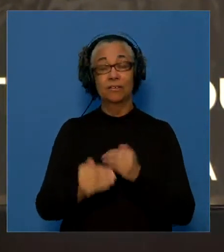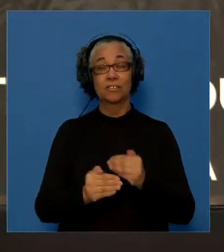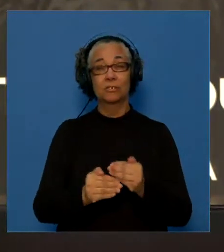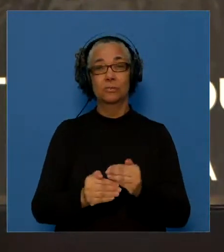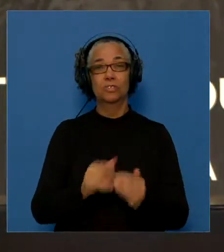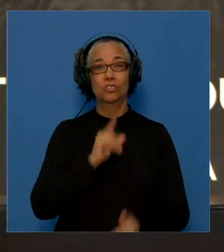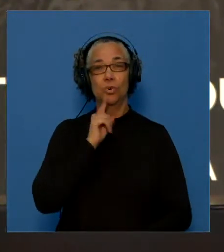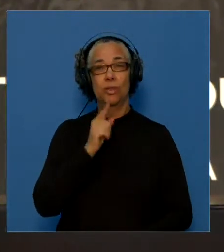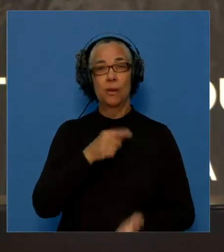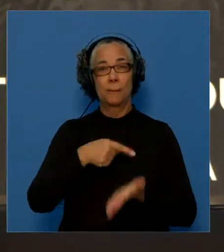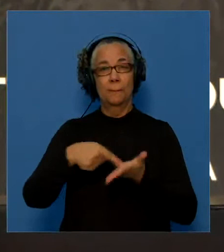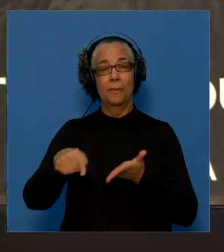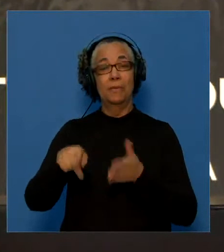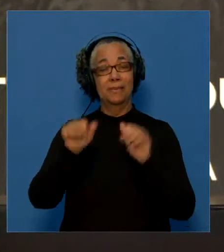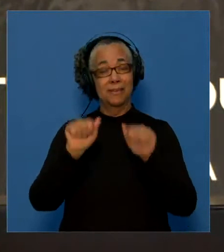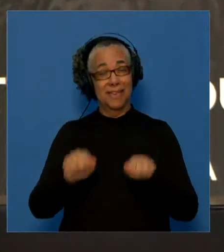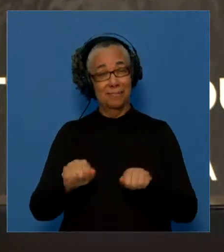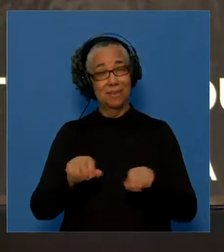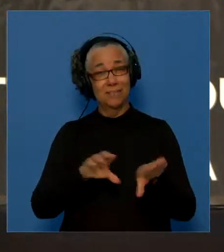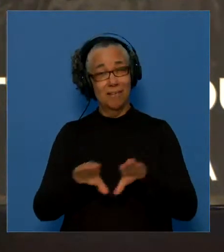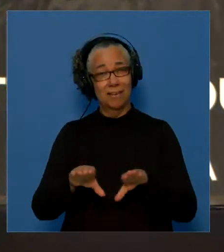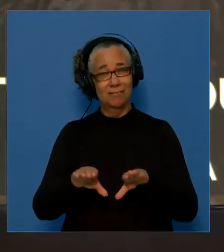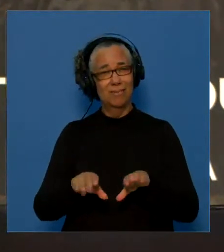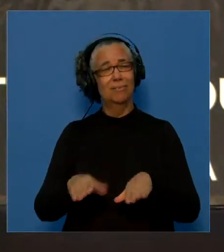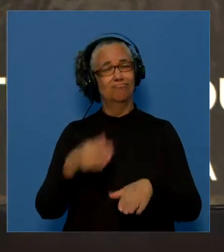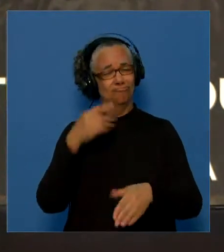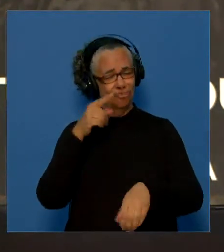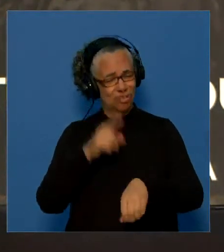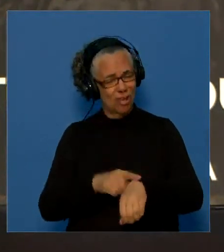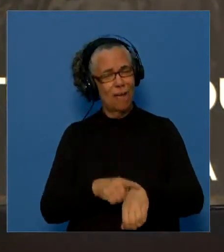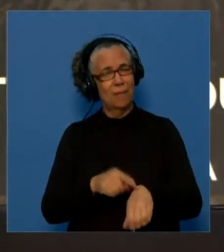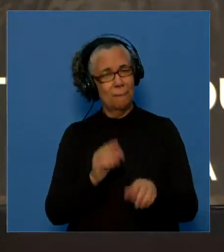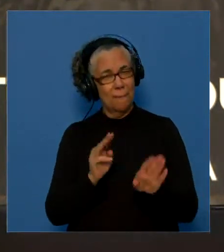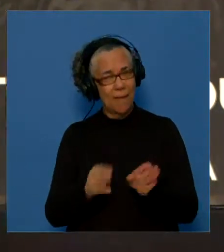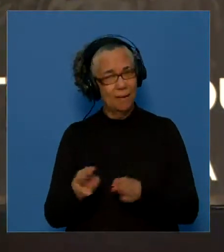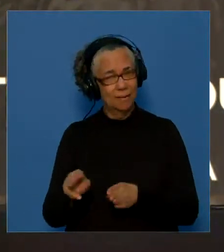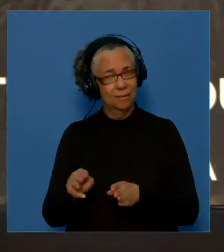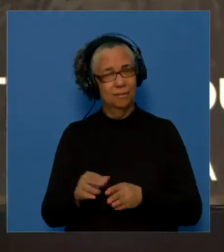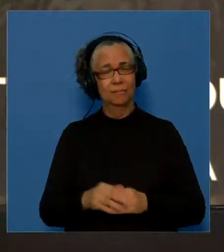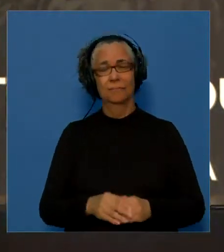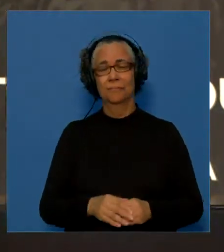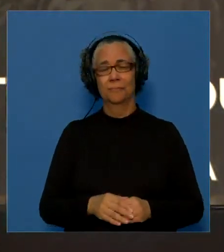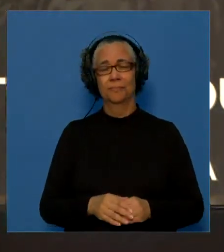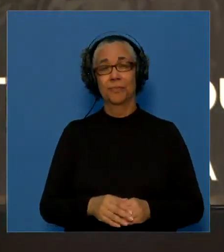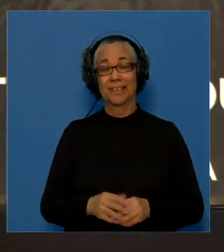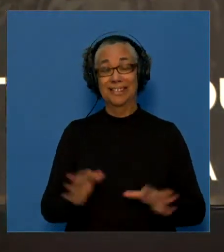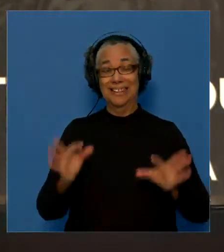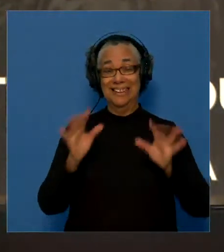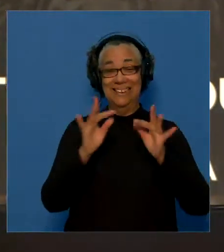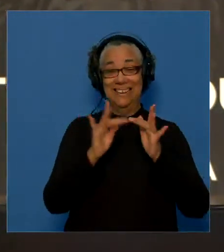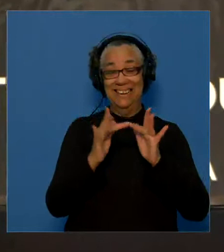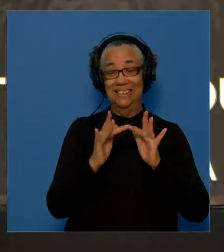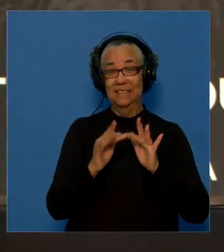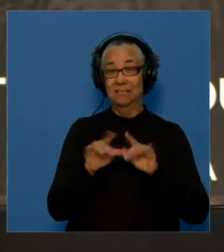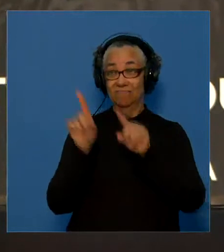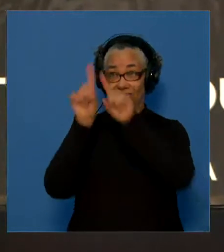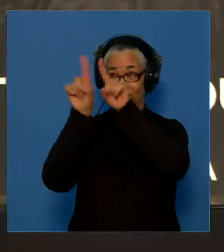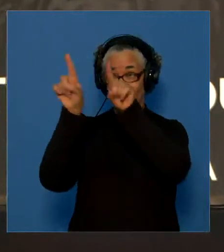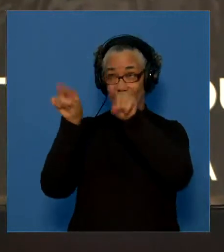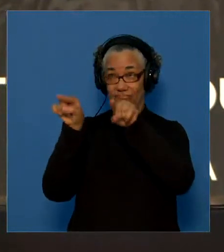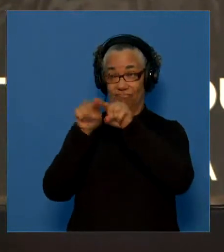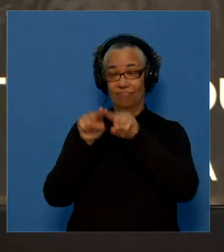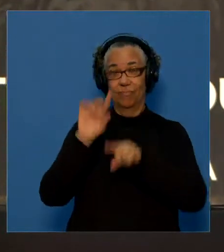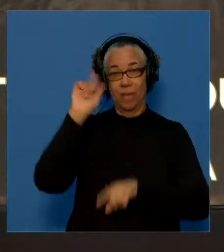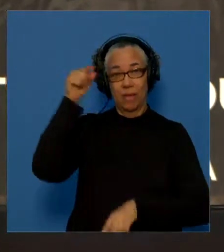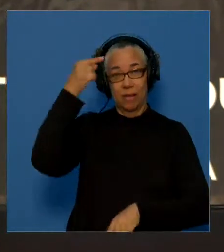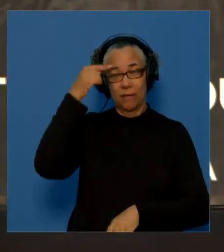be made on a timely basis. The link to the application form can be found on the top red banner on the